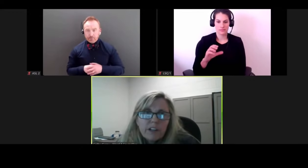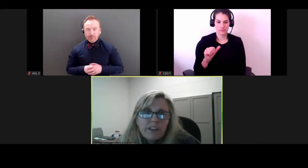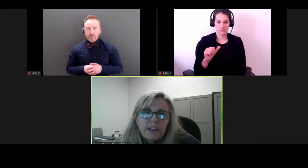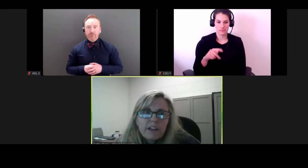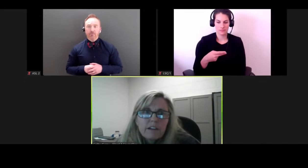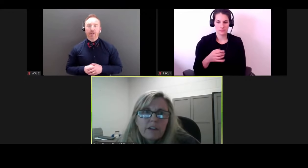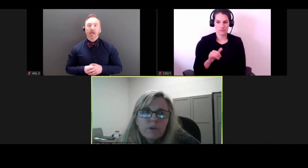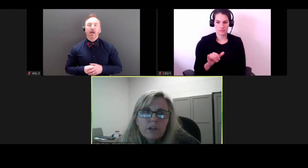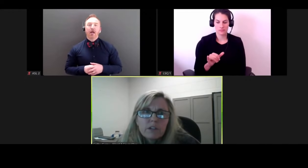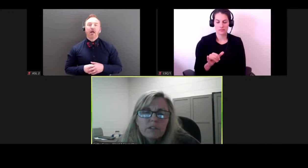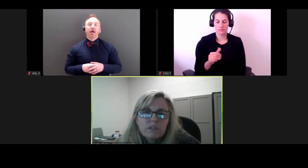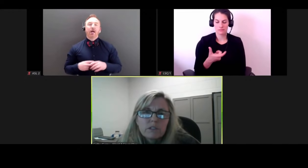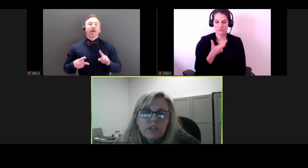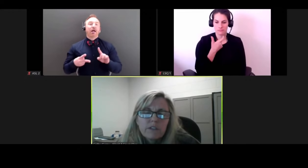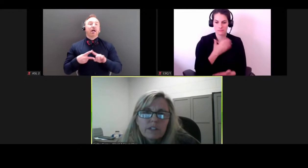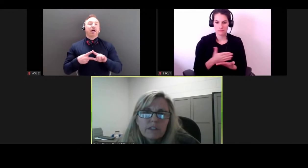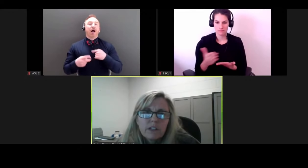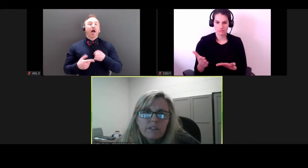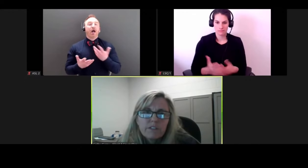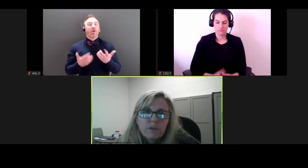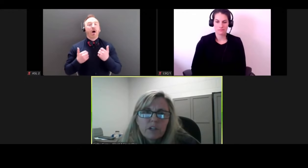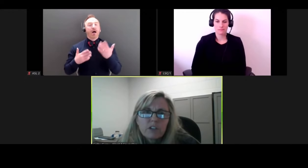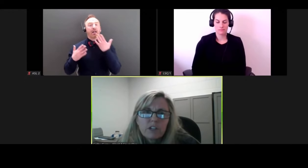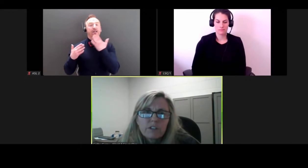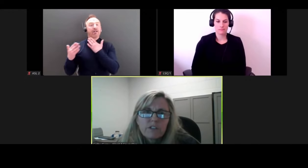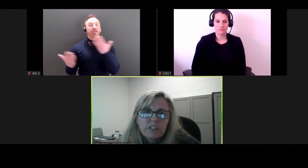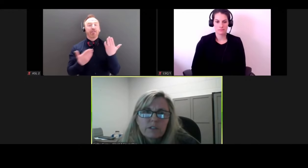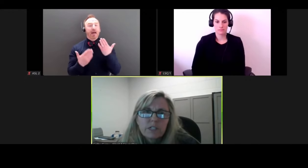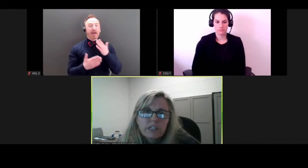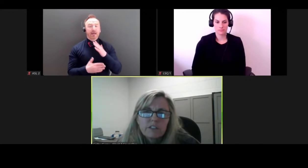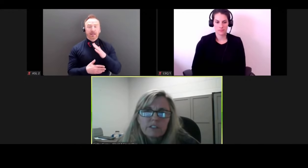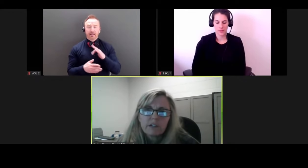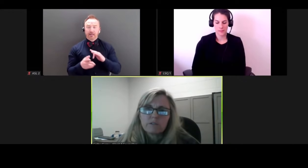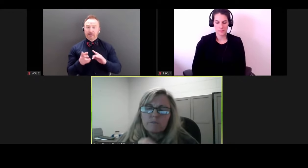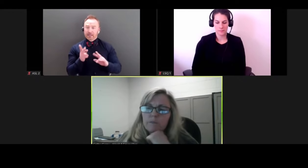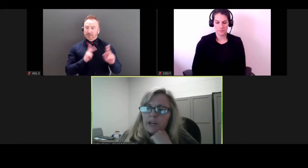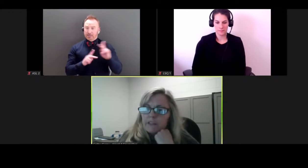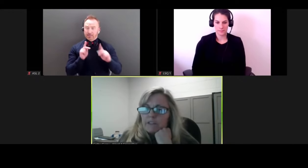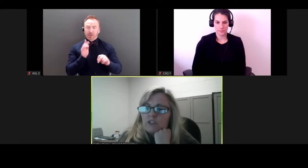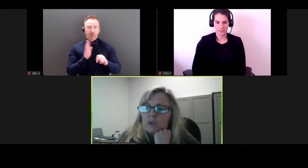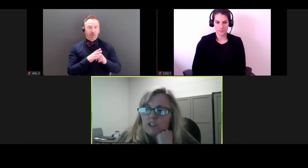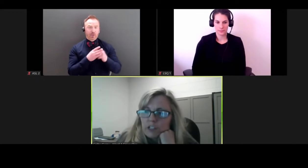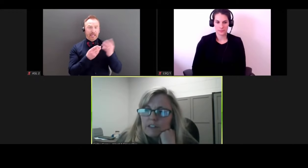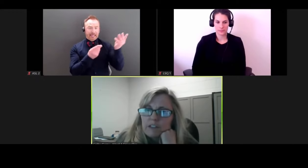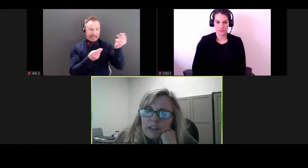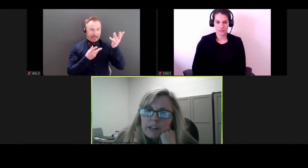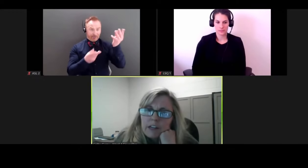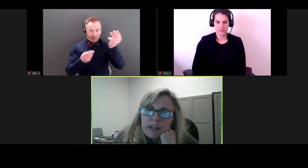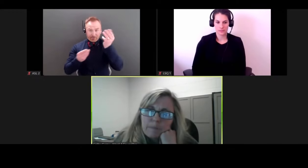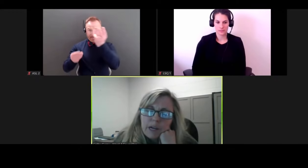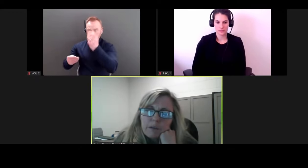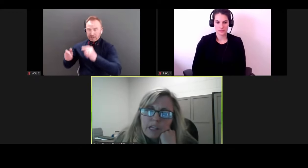I do want to thank everyone who's given us enough information here for us to realize just how bad the situation is.